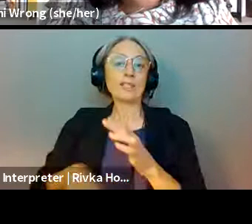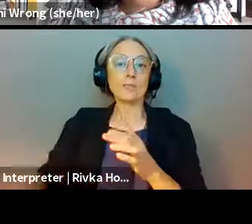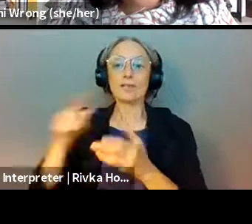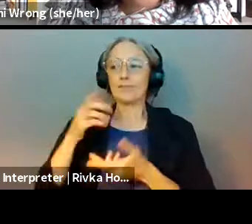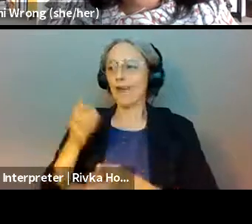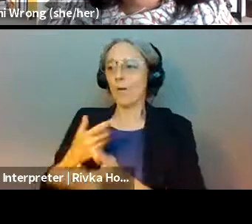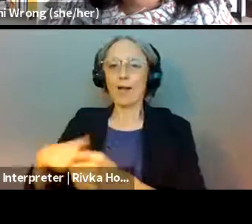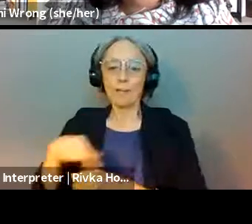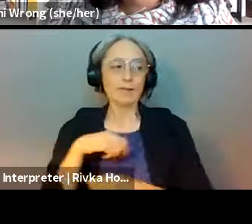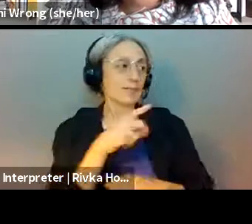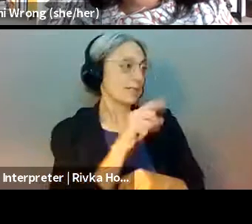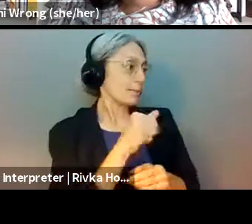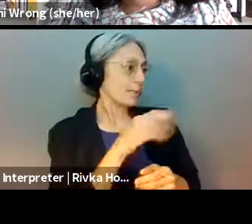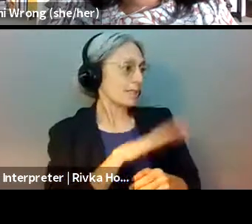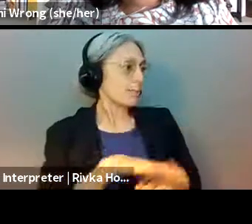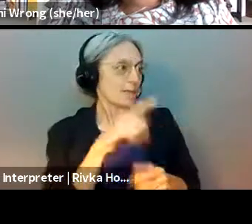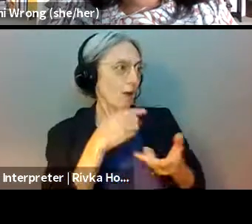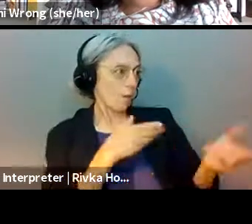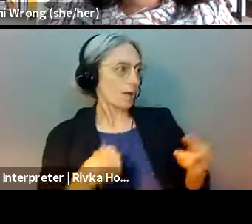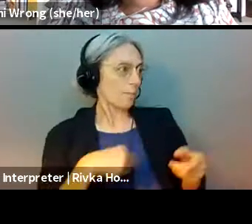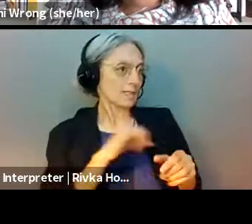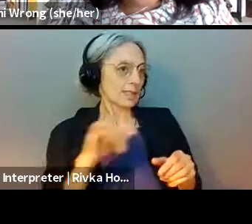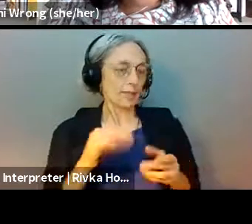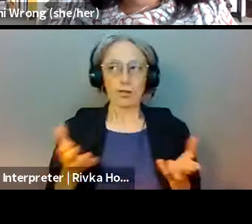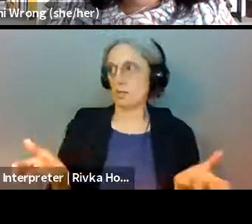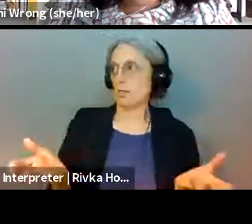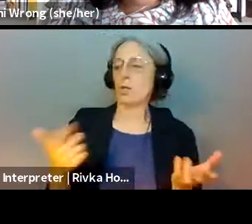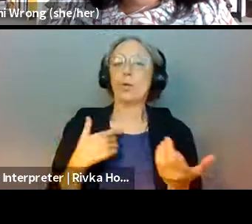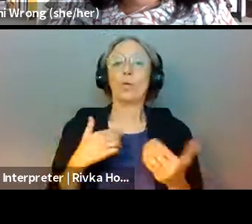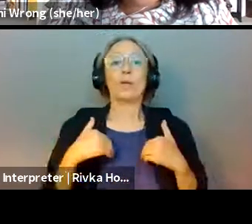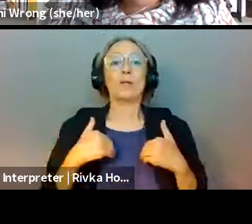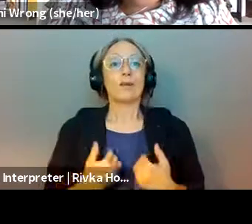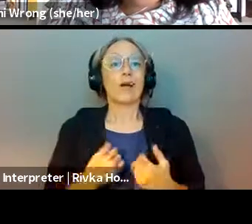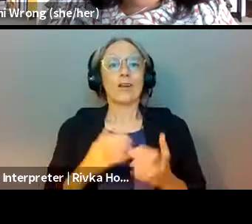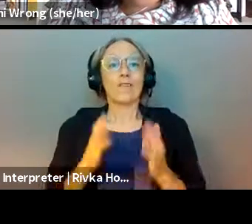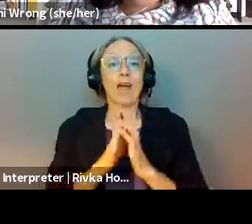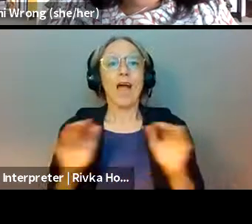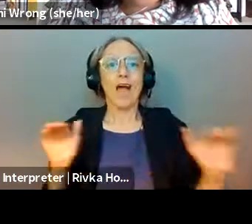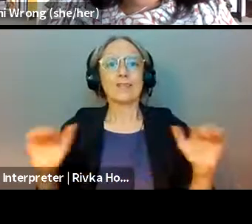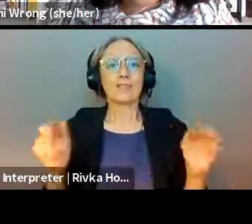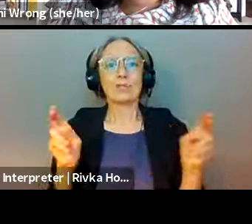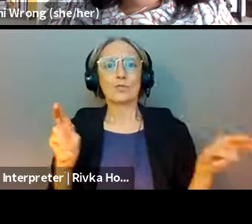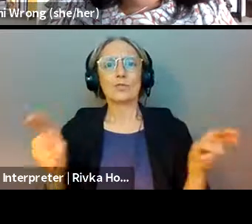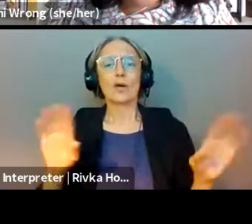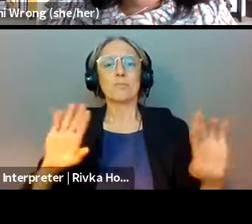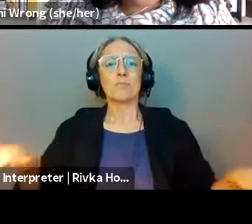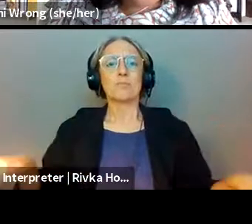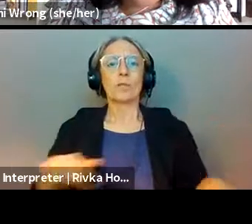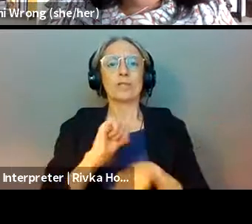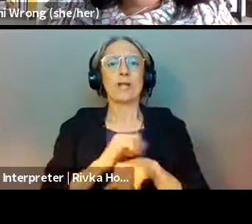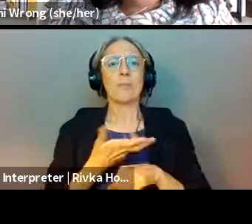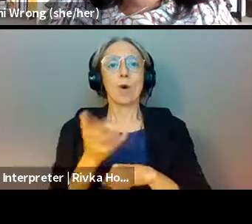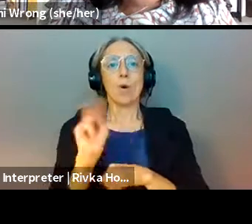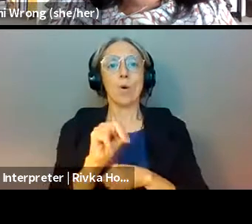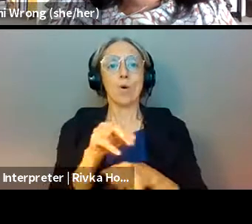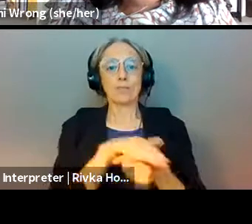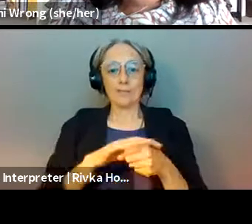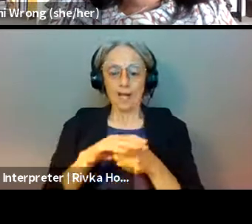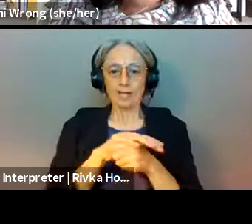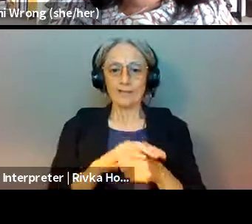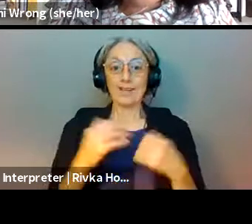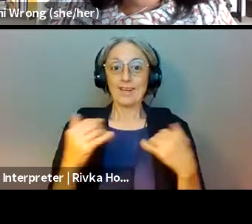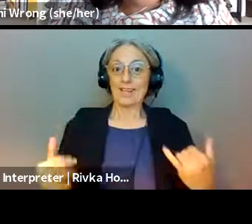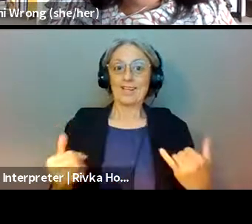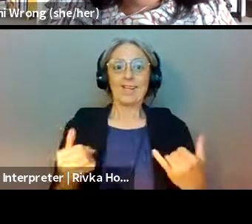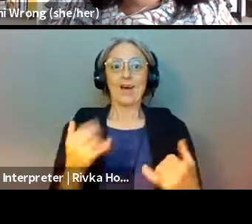spaces. We were tired of asking for a seat at the table, so we created our own. So it's a tremendous pleasure to see Mia